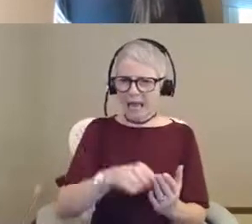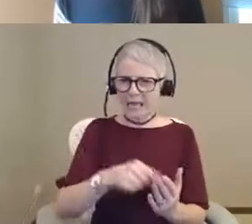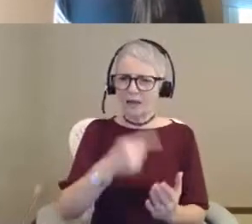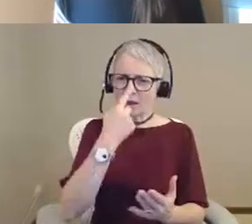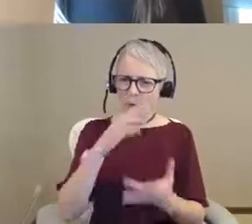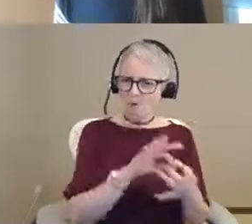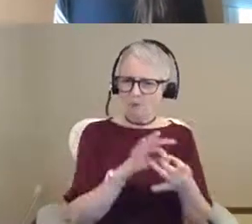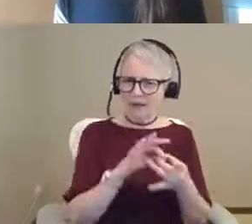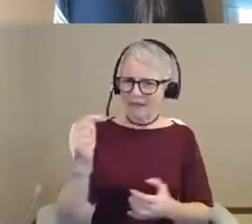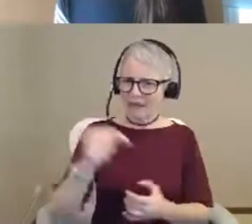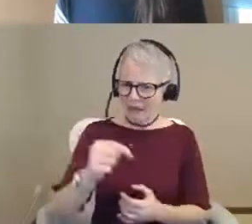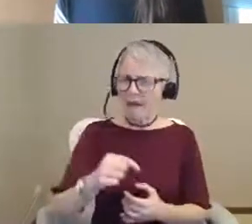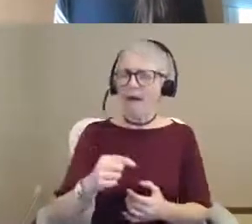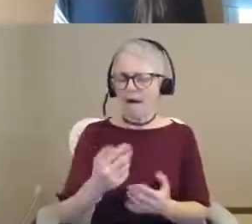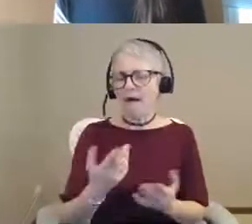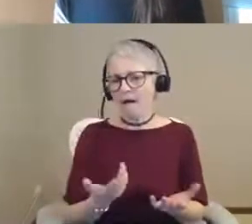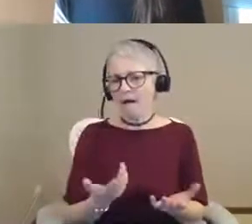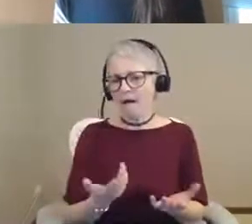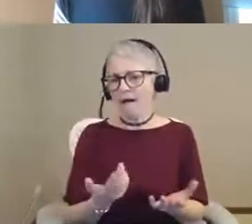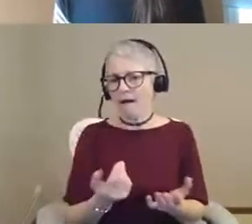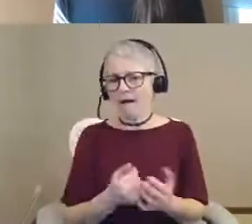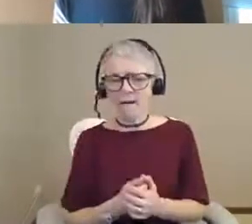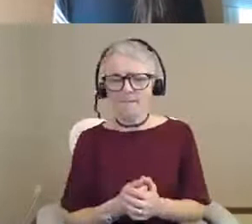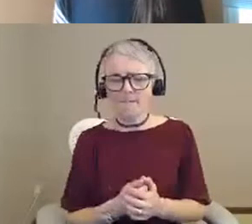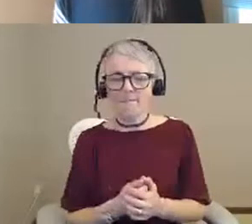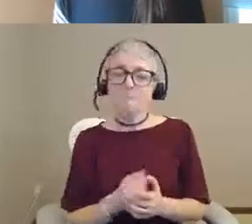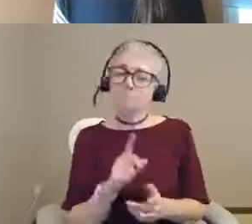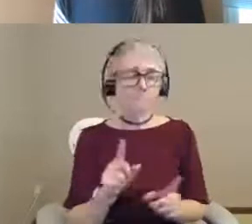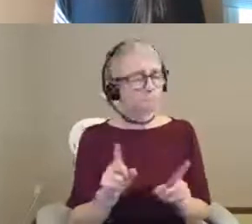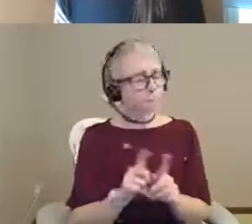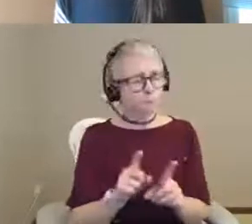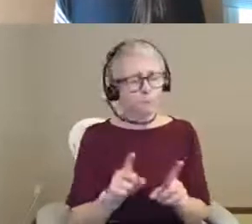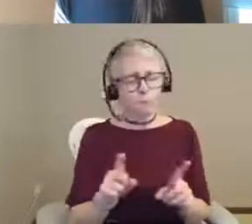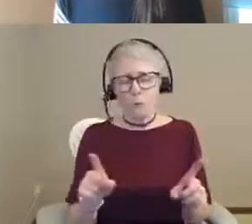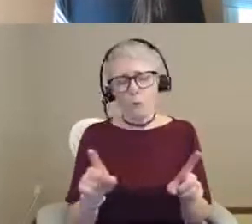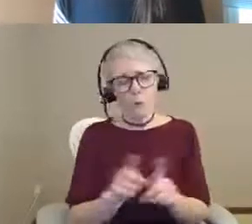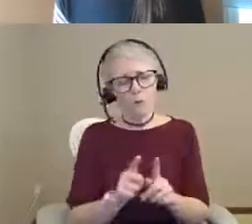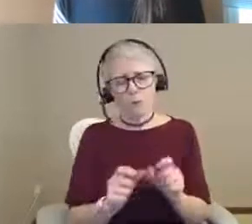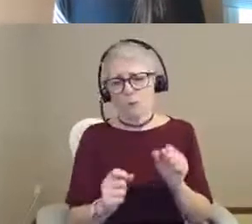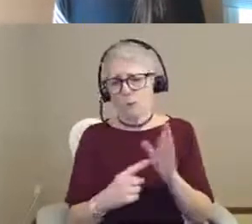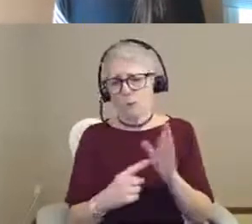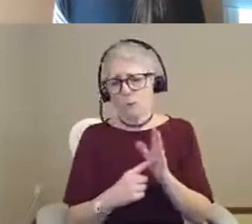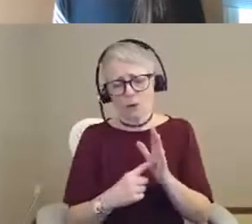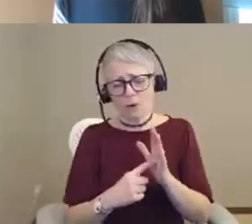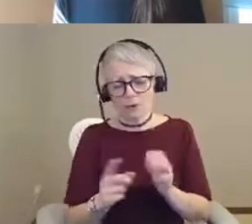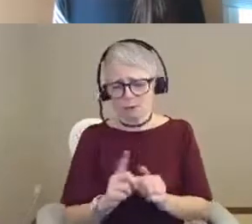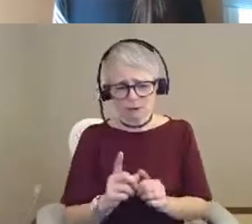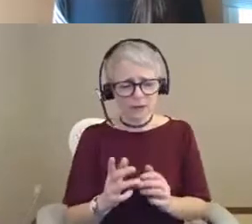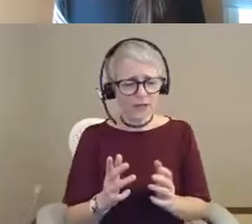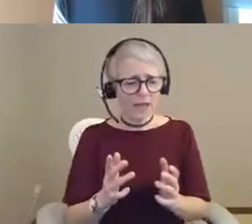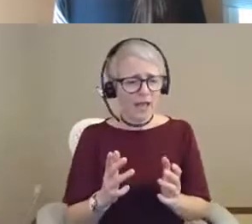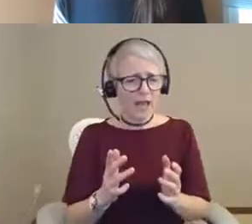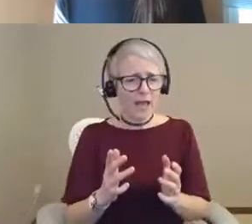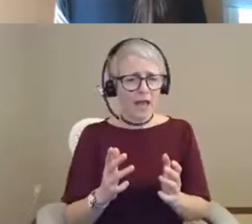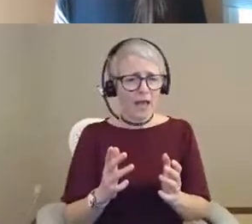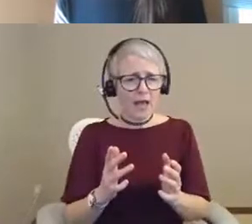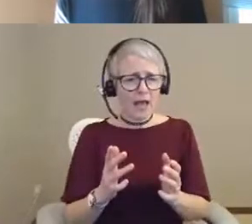together on it. And also very important is approaching the subject from a